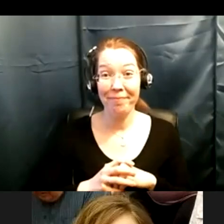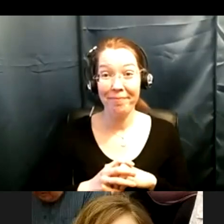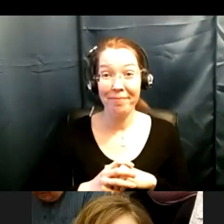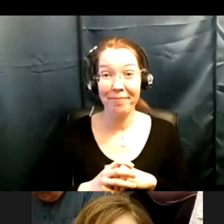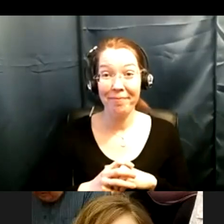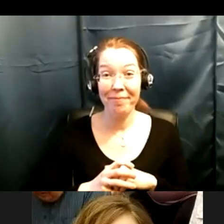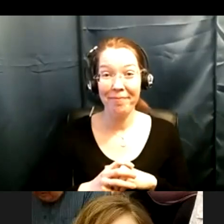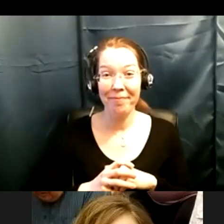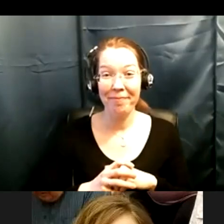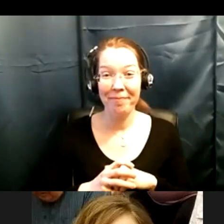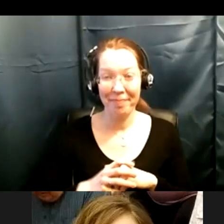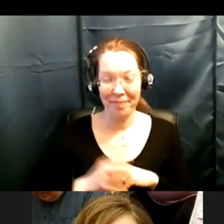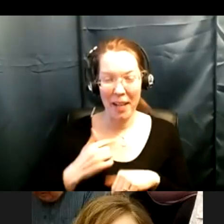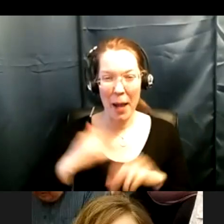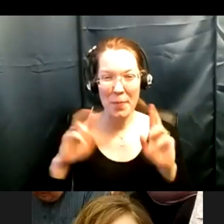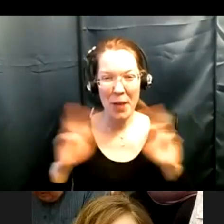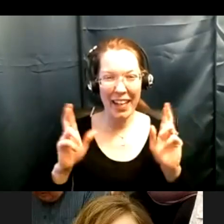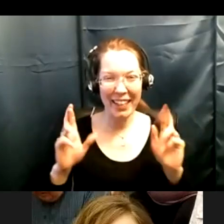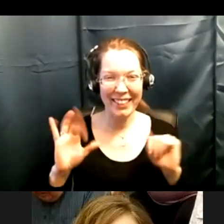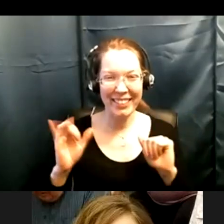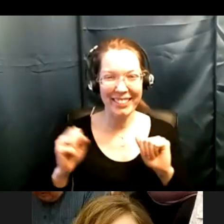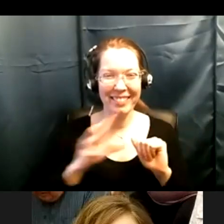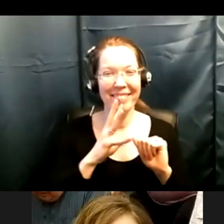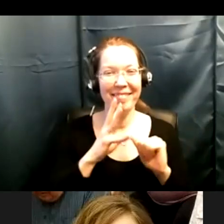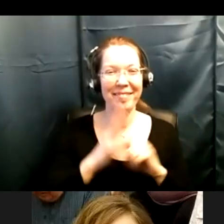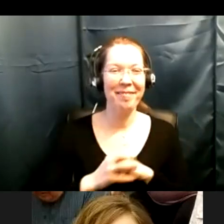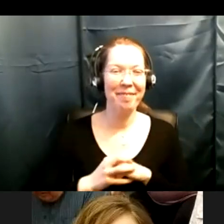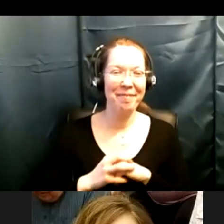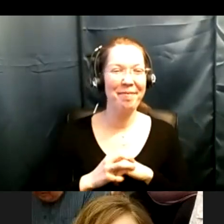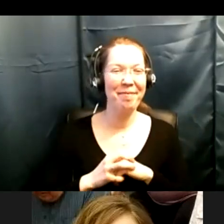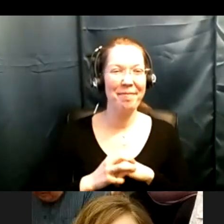I'm ready. All right, great.